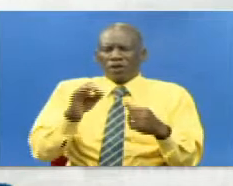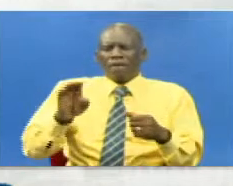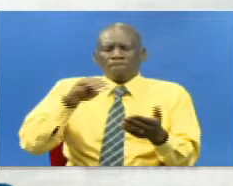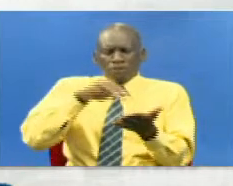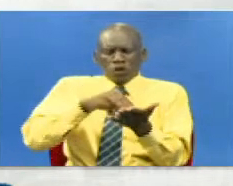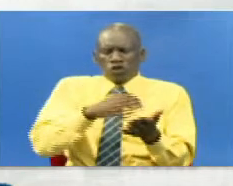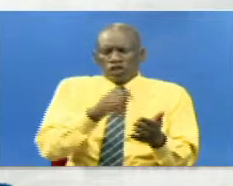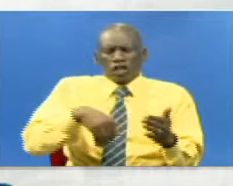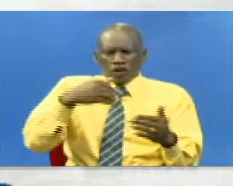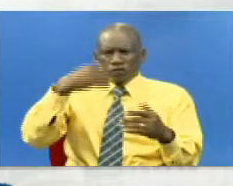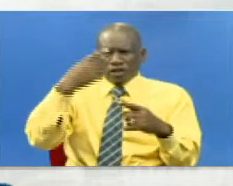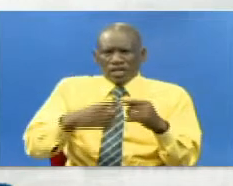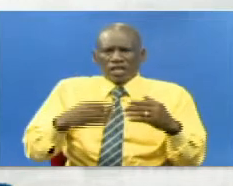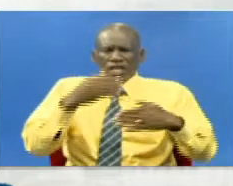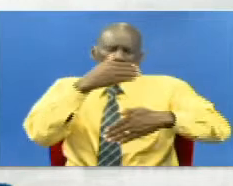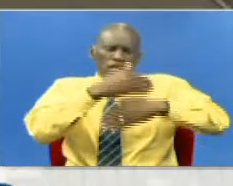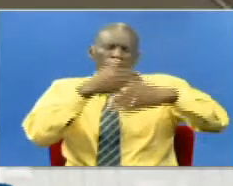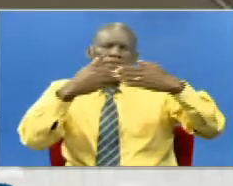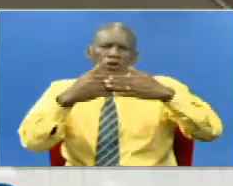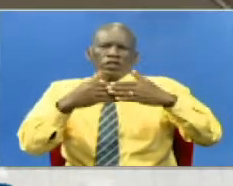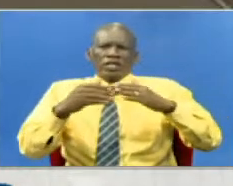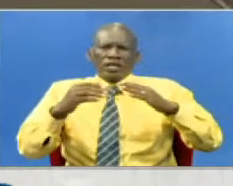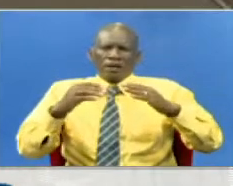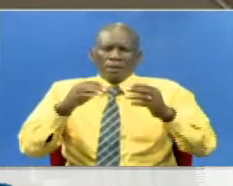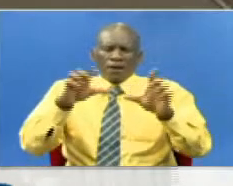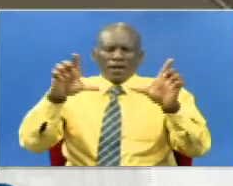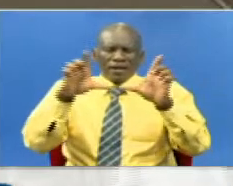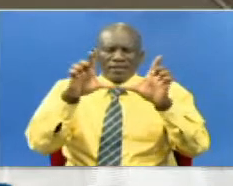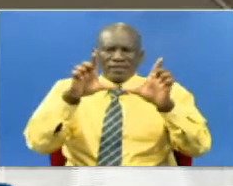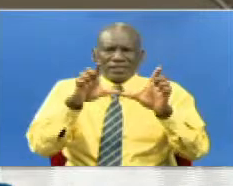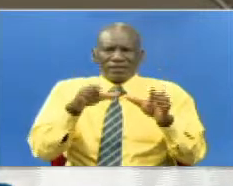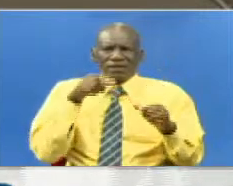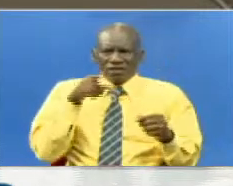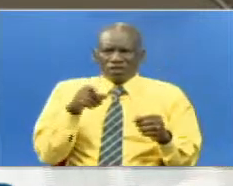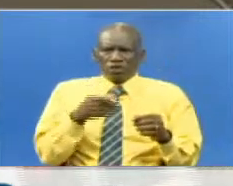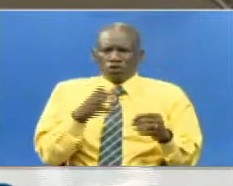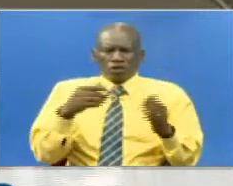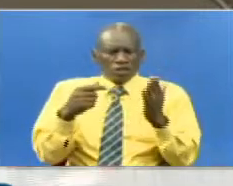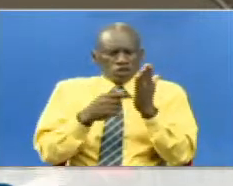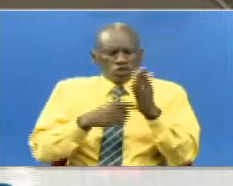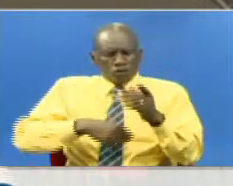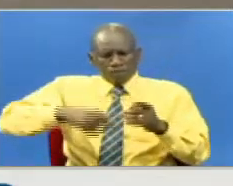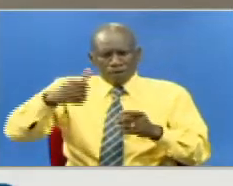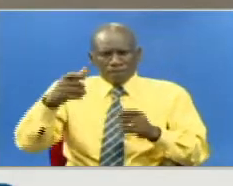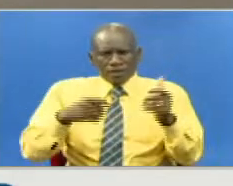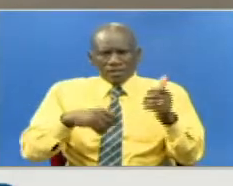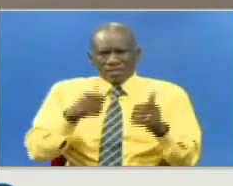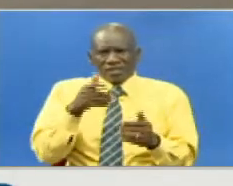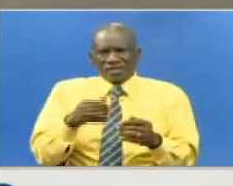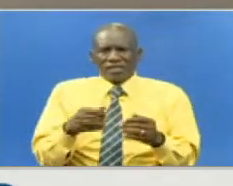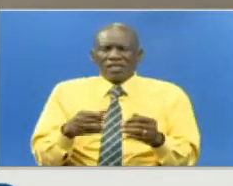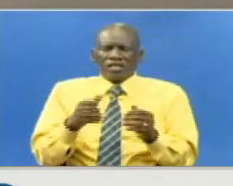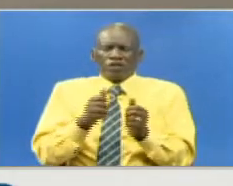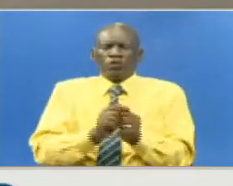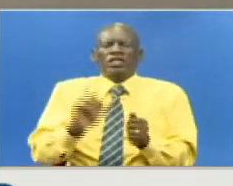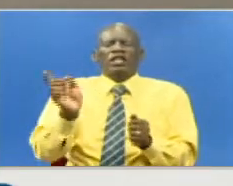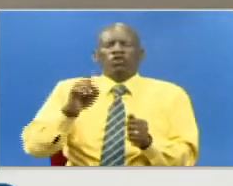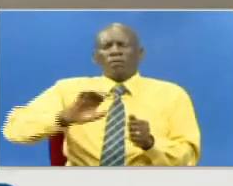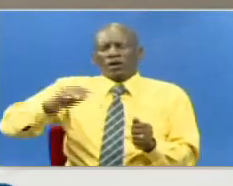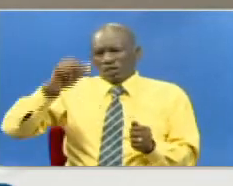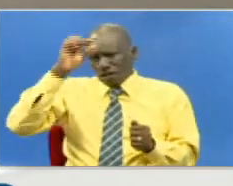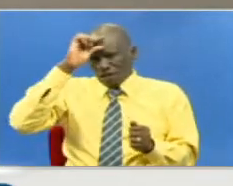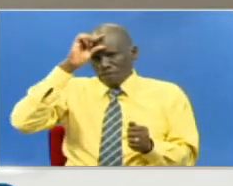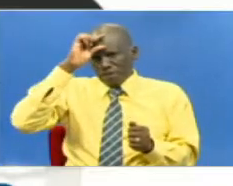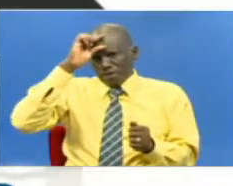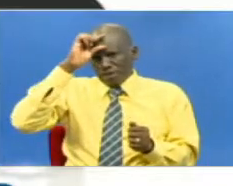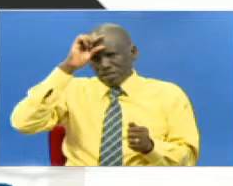in building permits. The switch to digital payments comes on the back of the Nairobi County Government and the